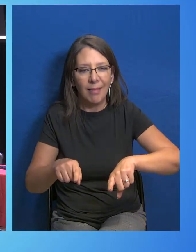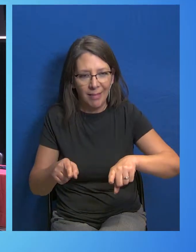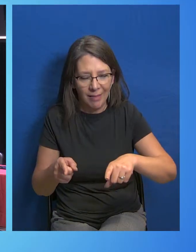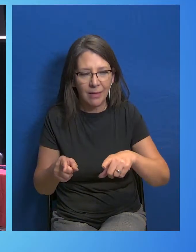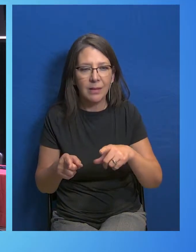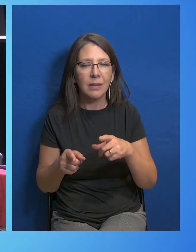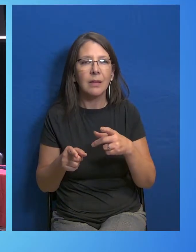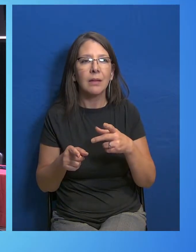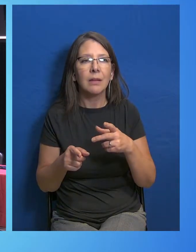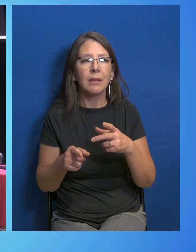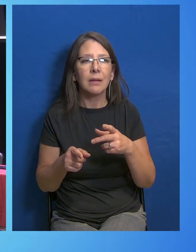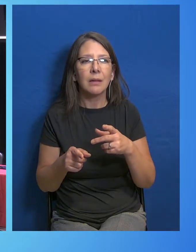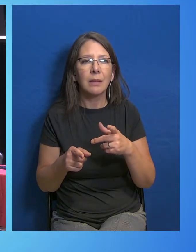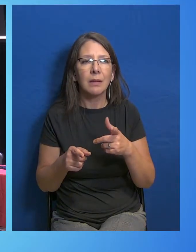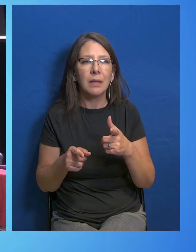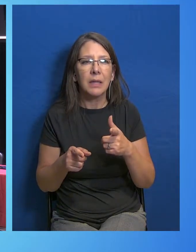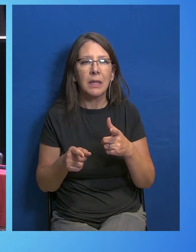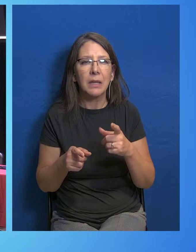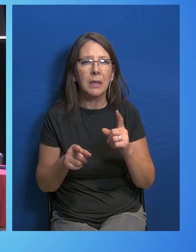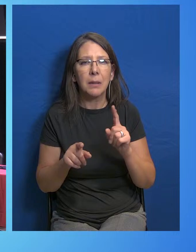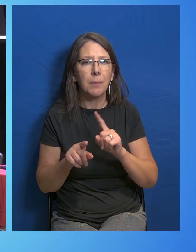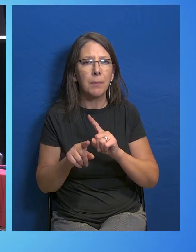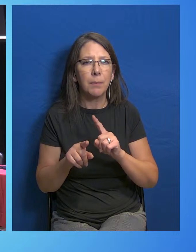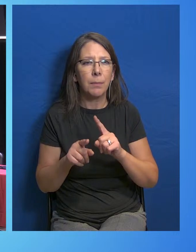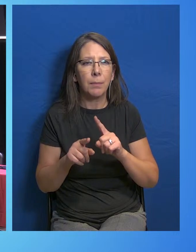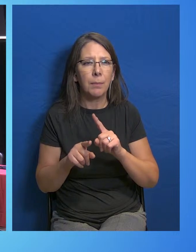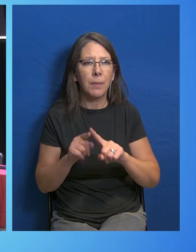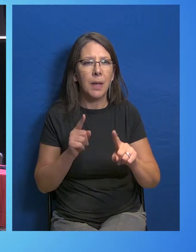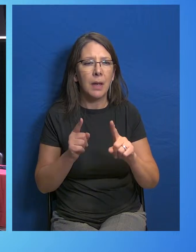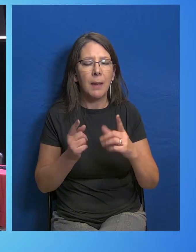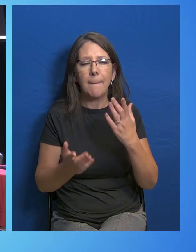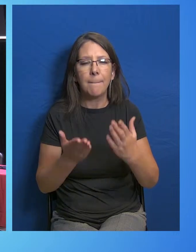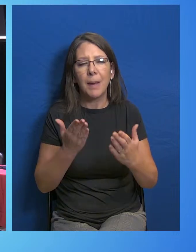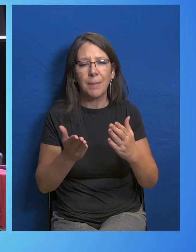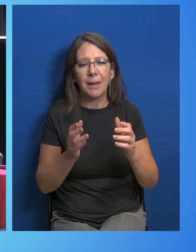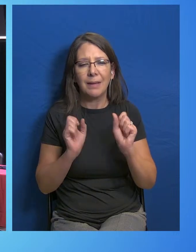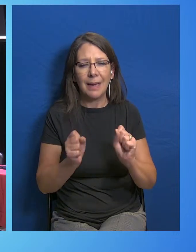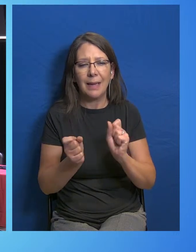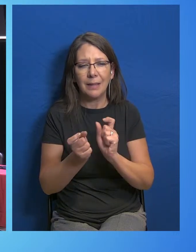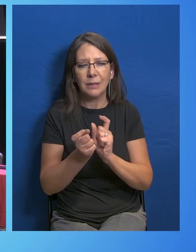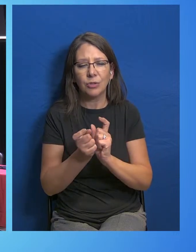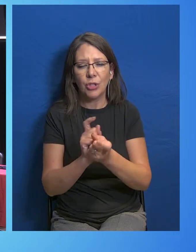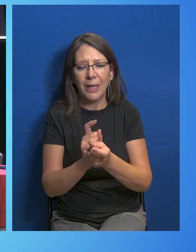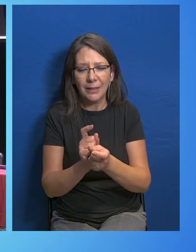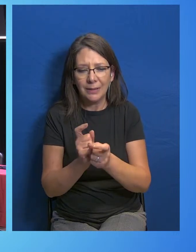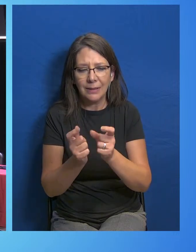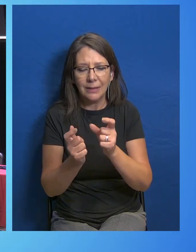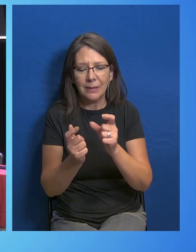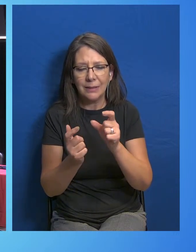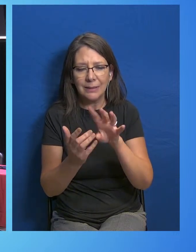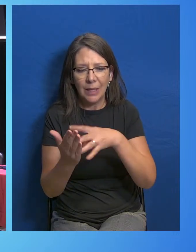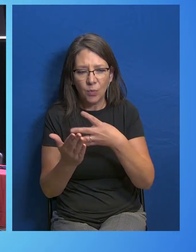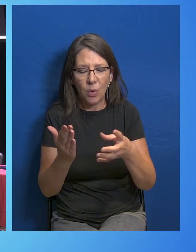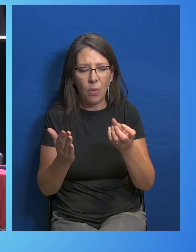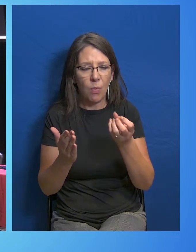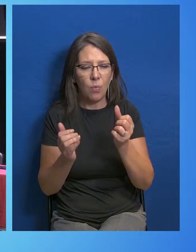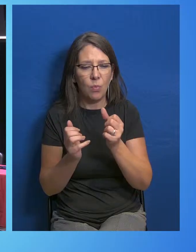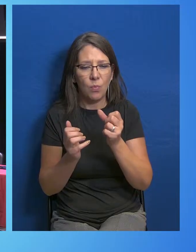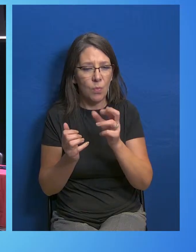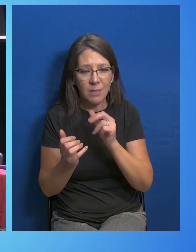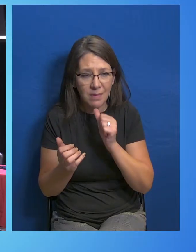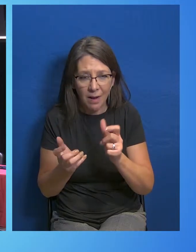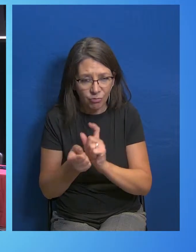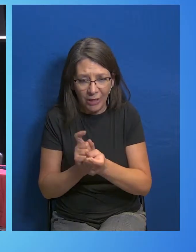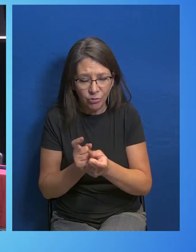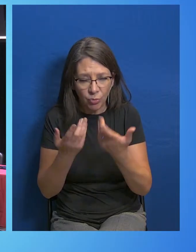maybe someone will change the schedule or not. I don't know. You can move forward, but just so you're